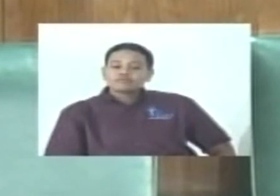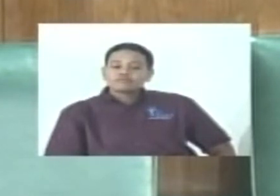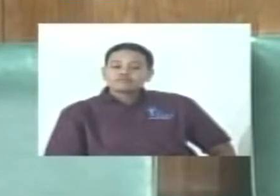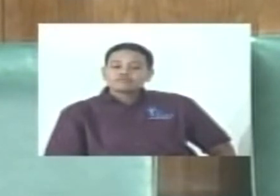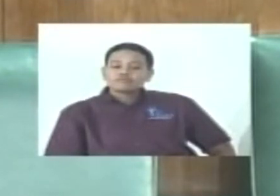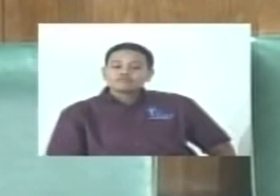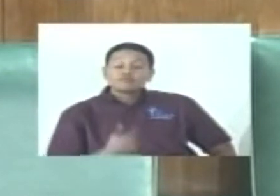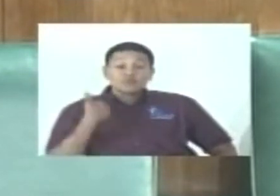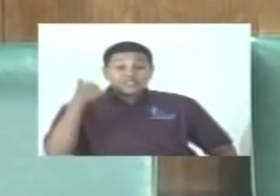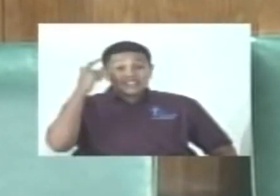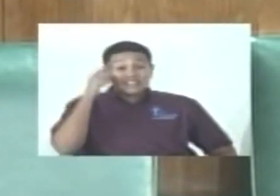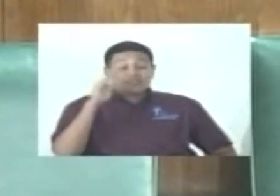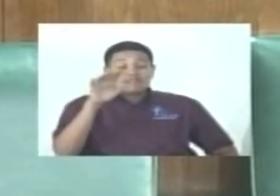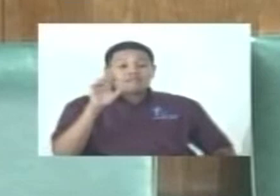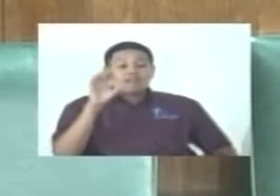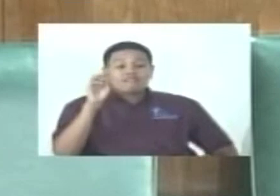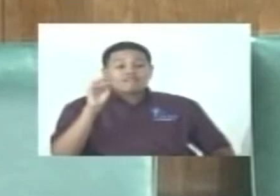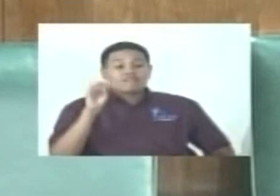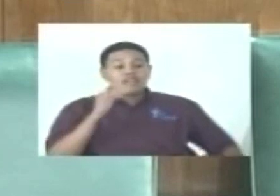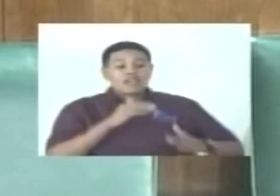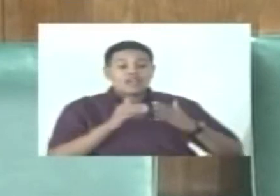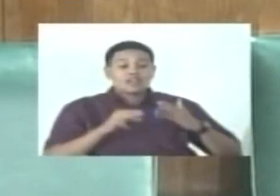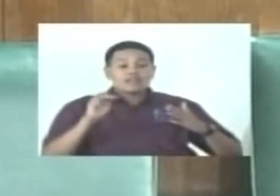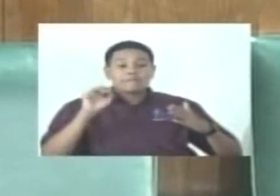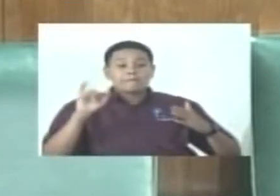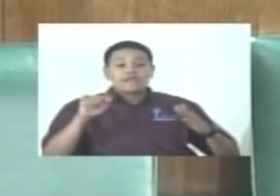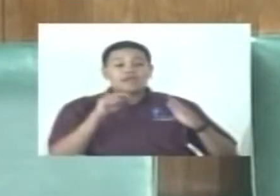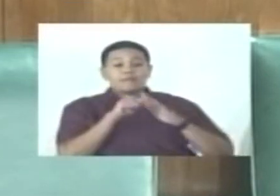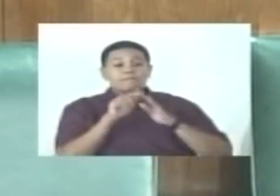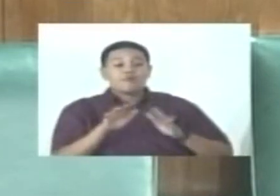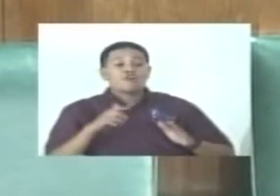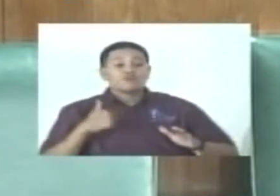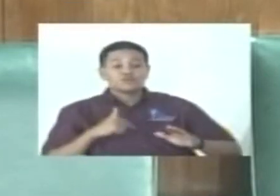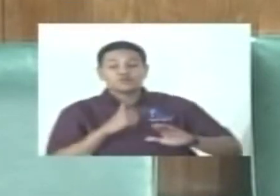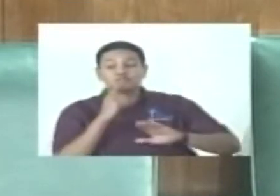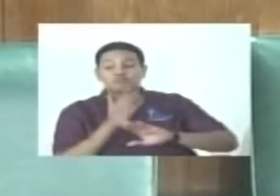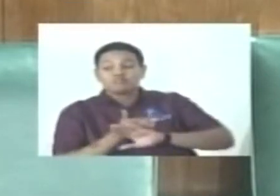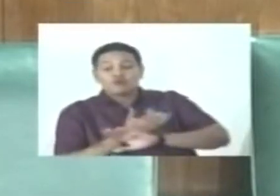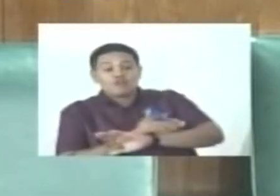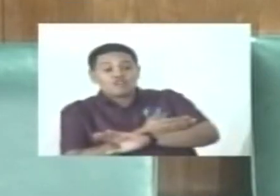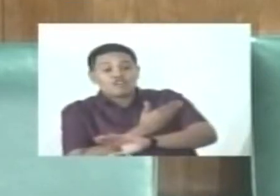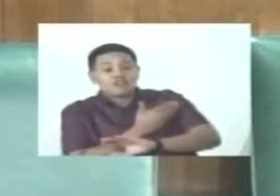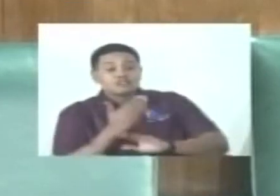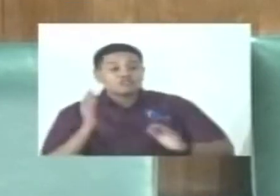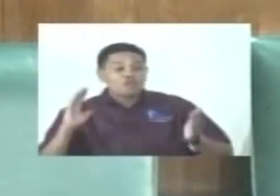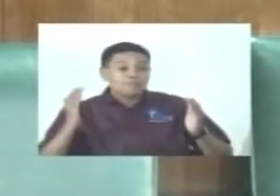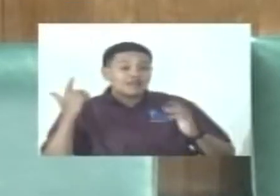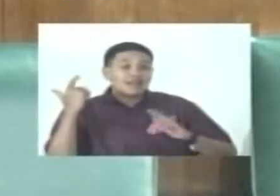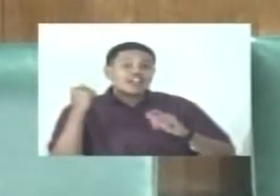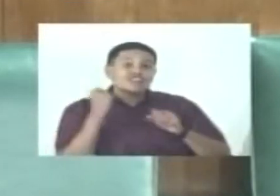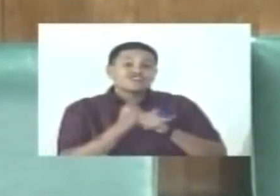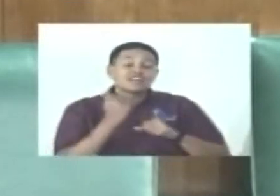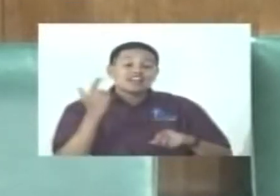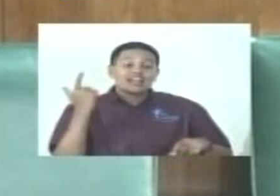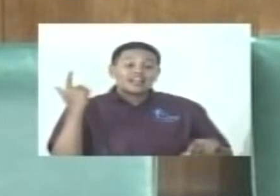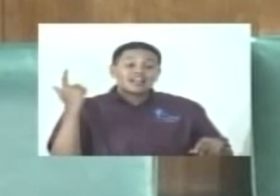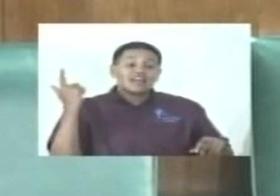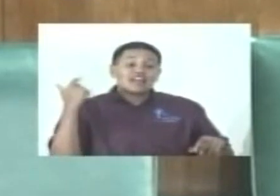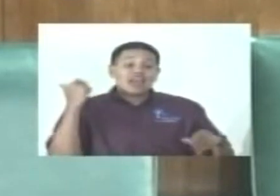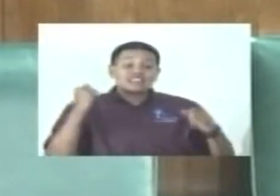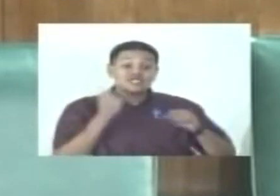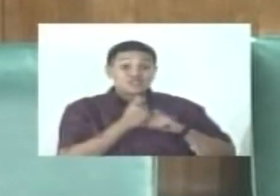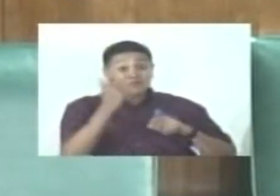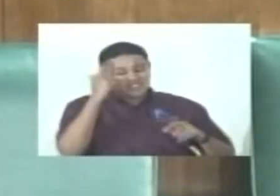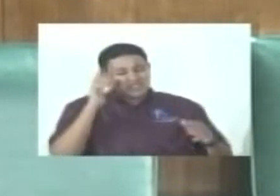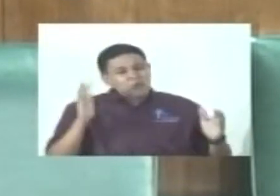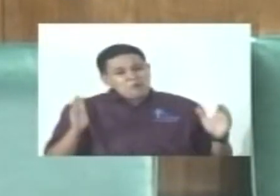at the end of May murders, that we made some great progress over last year comparatively.